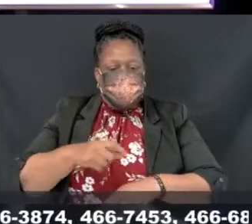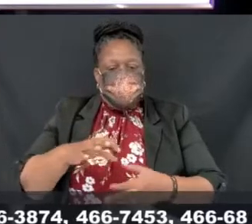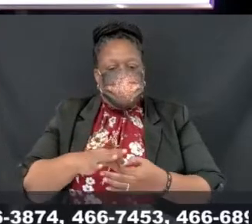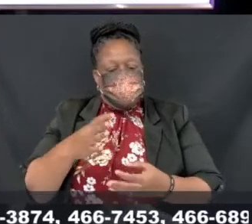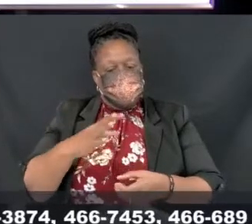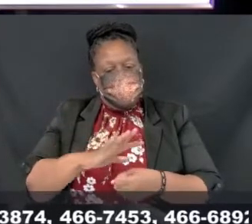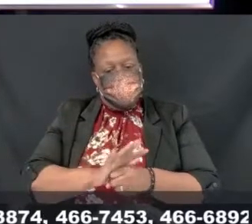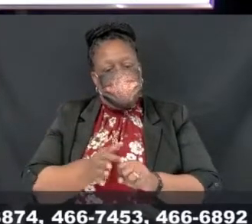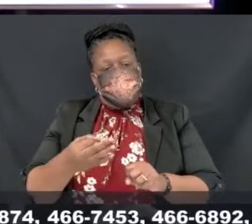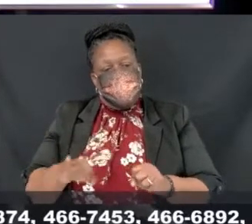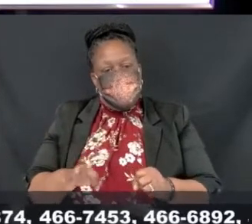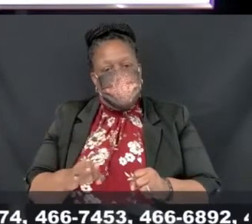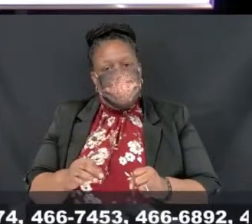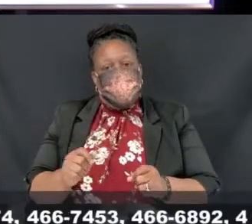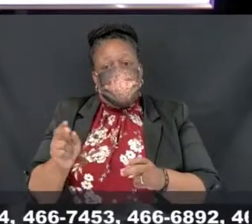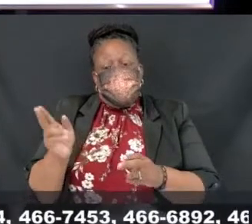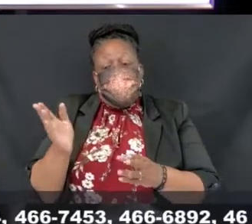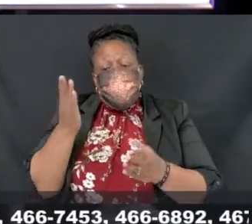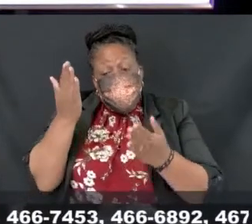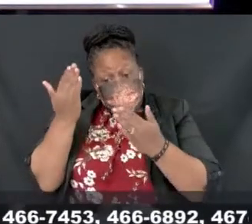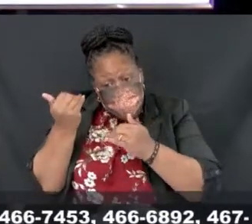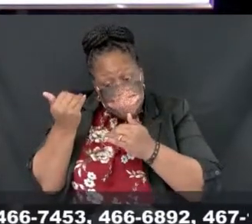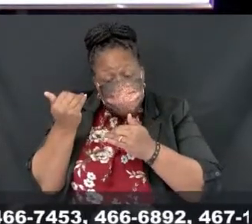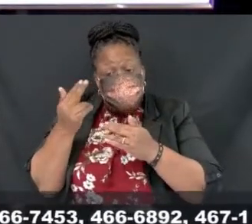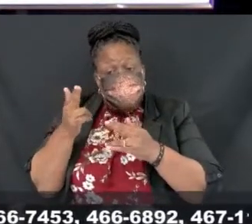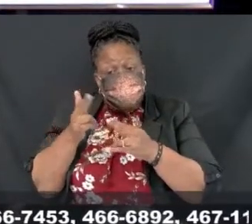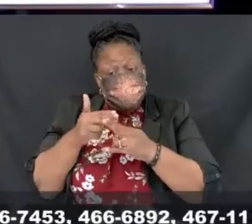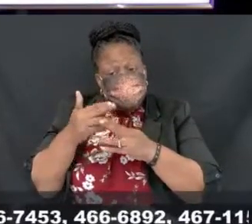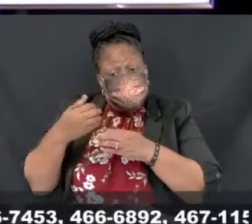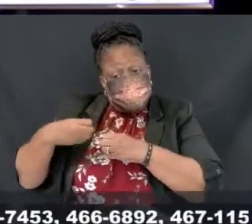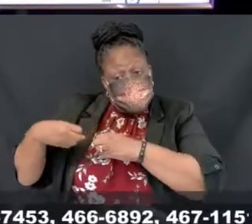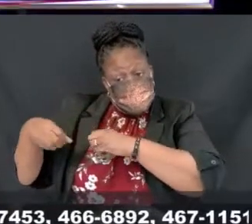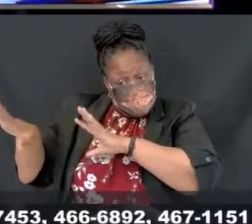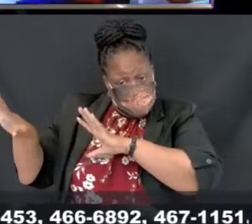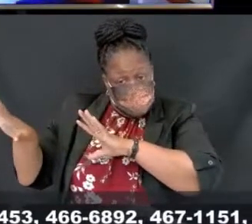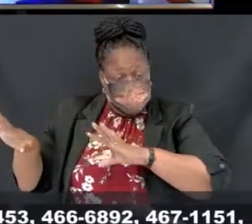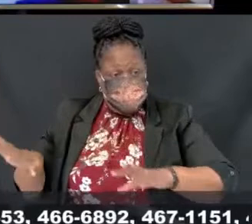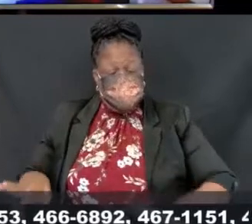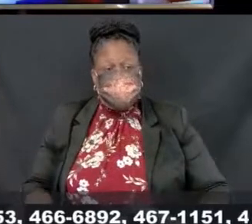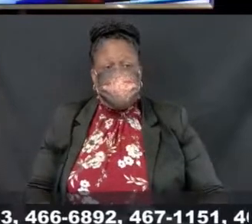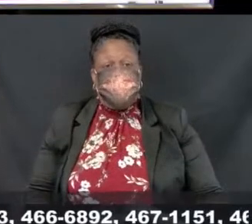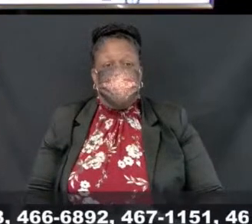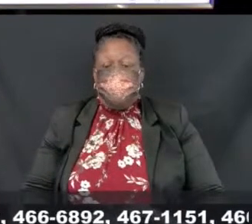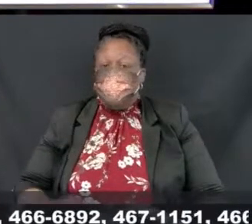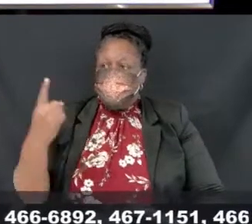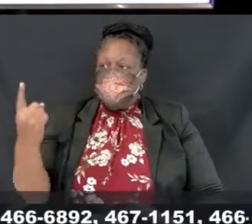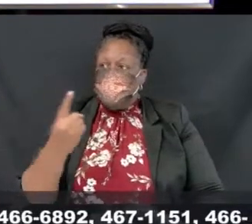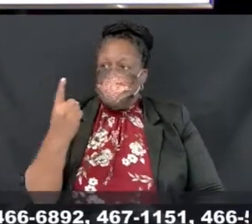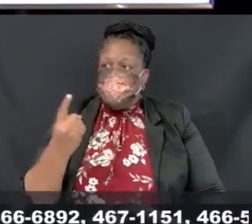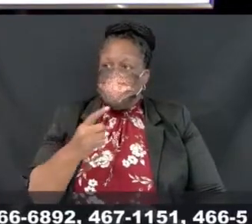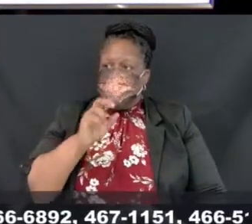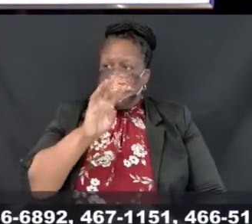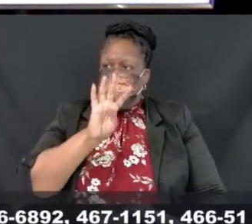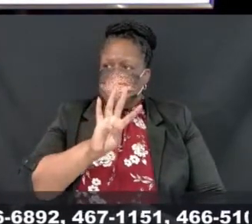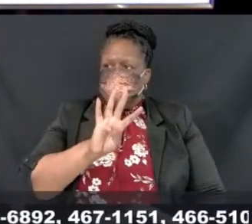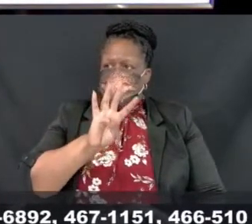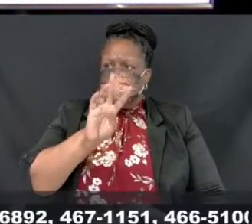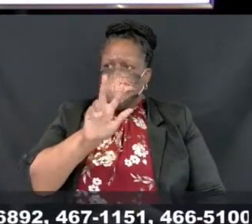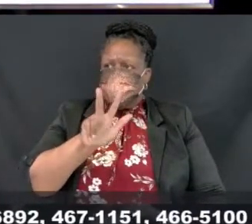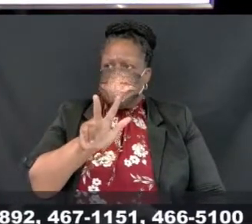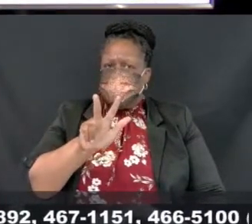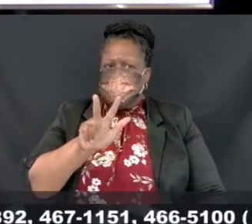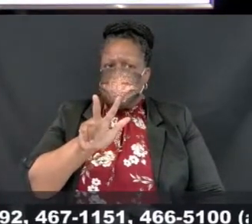unscathed, compared to many nations, great and small, far and near, with only 43 deaths, many of which were